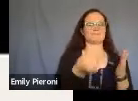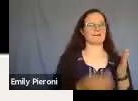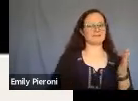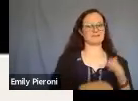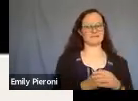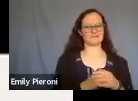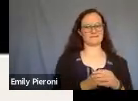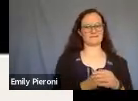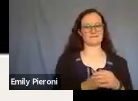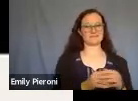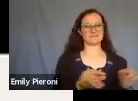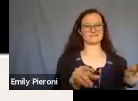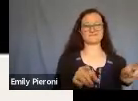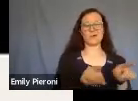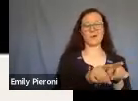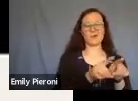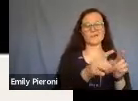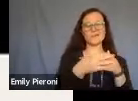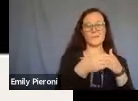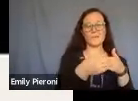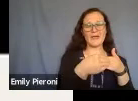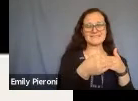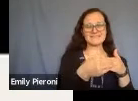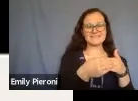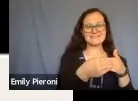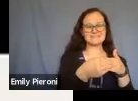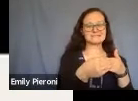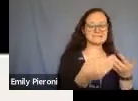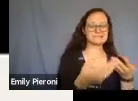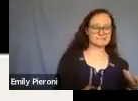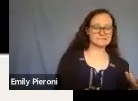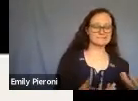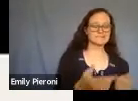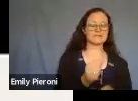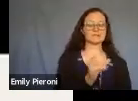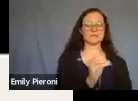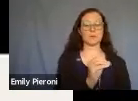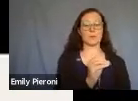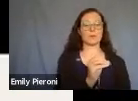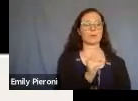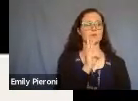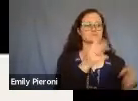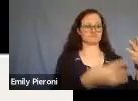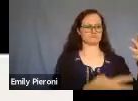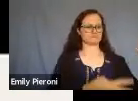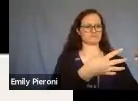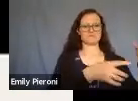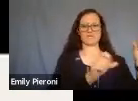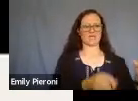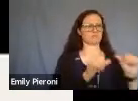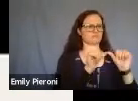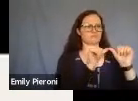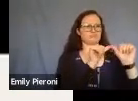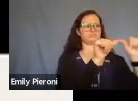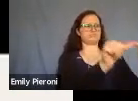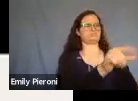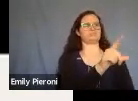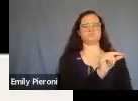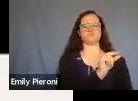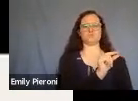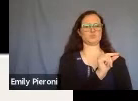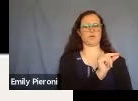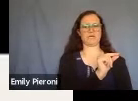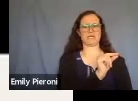plastic. So most of the drip has a very long longevity. So, you know, you can go 20 plus years on